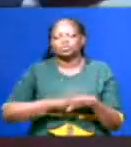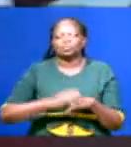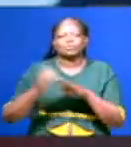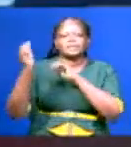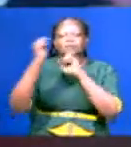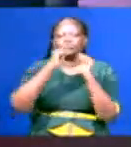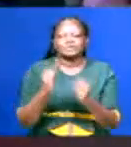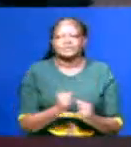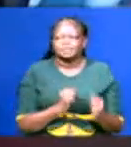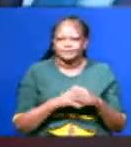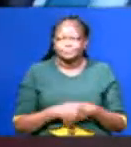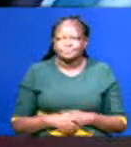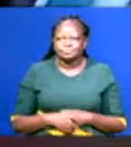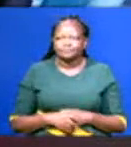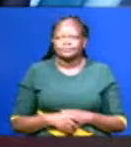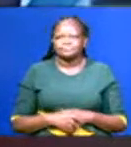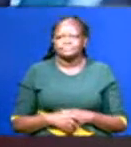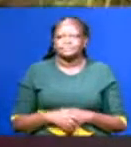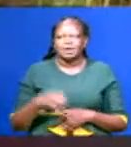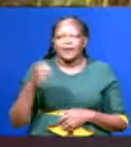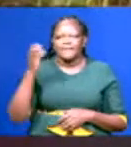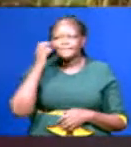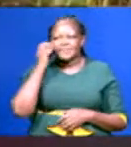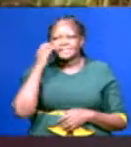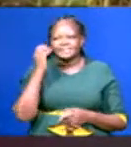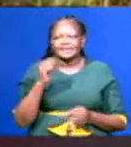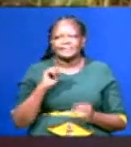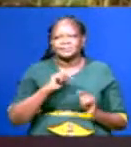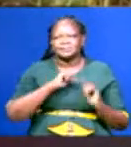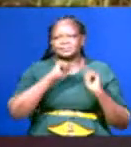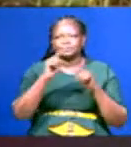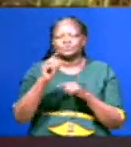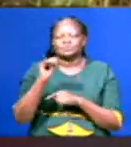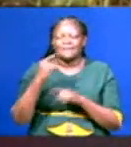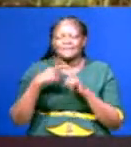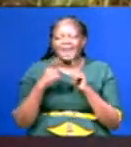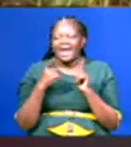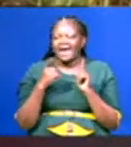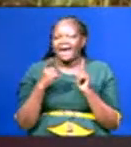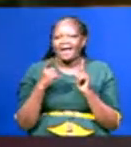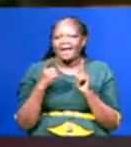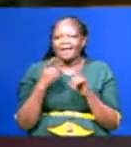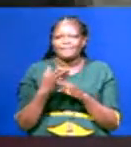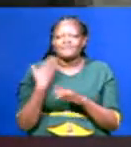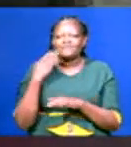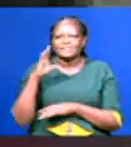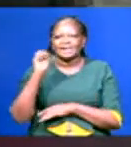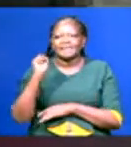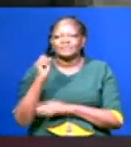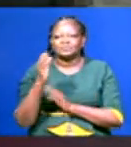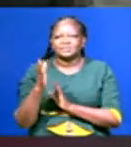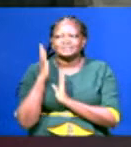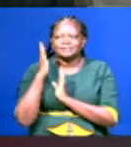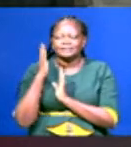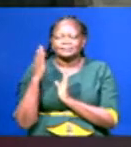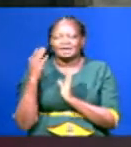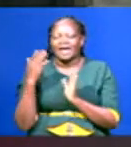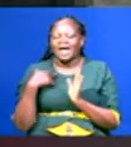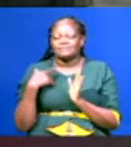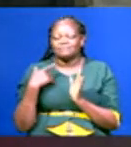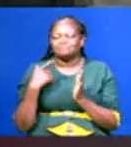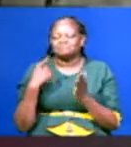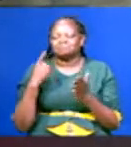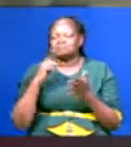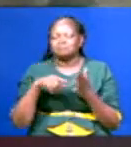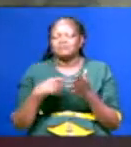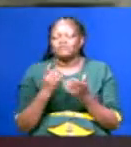Plus, Matiang'i honors summons, but the former interior boss faces charges of conspiracy